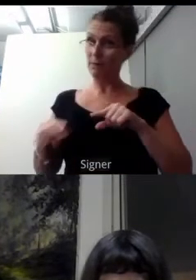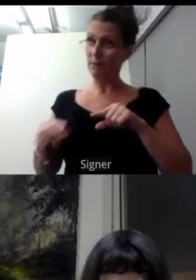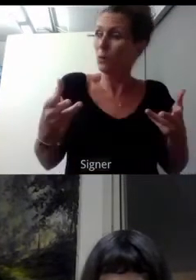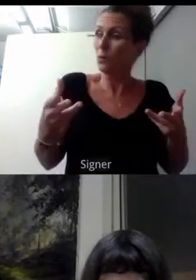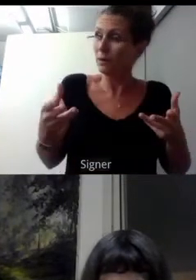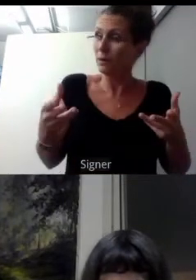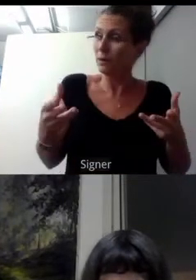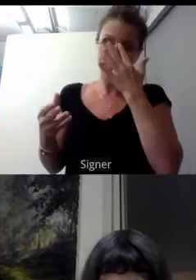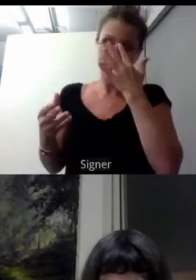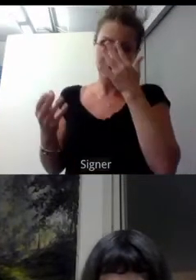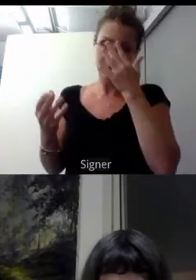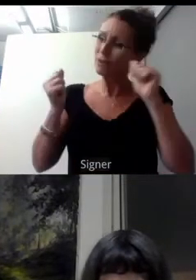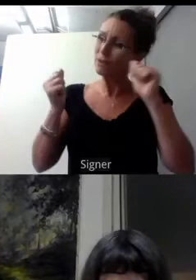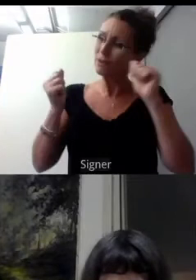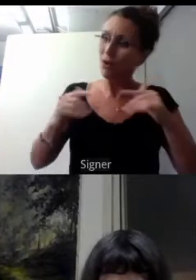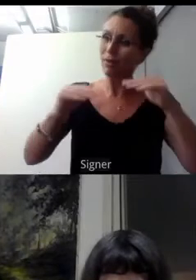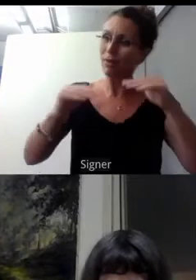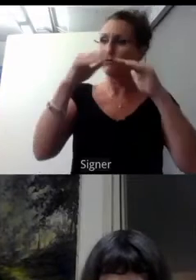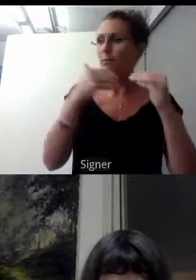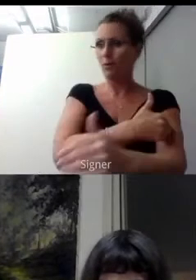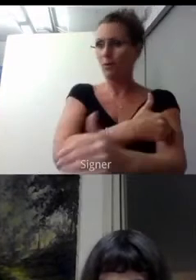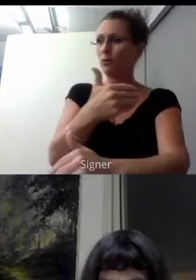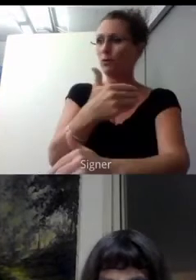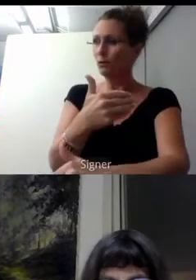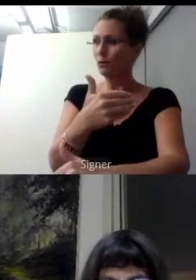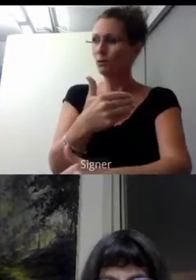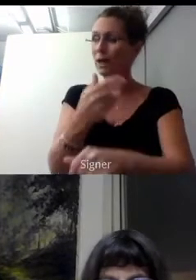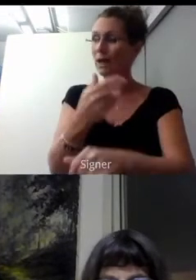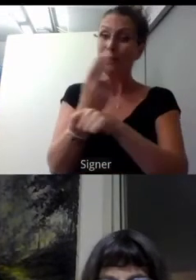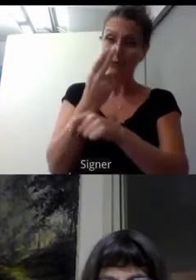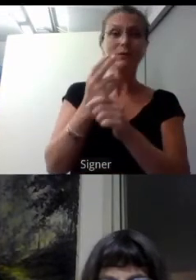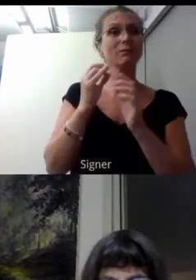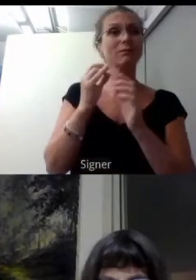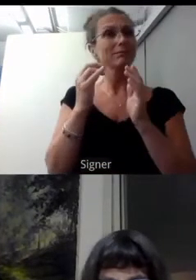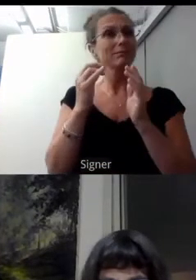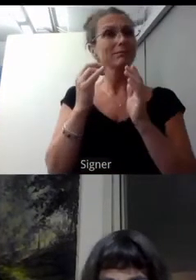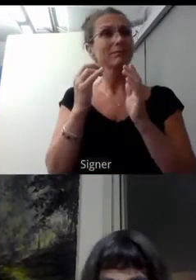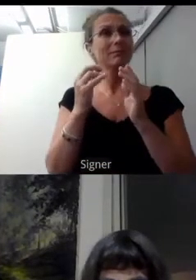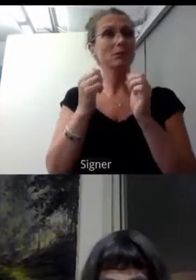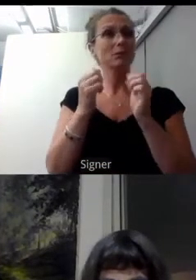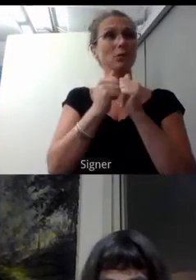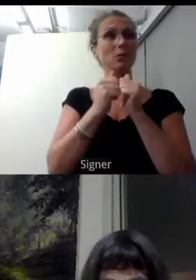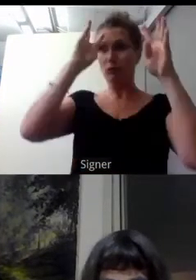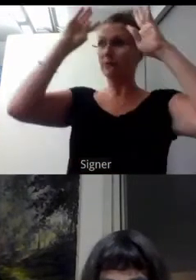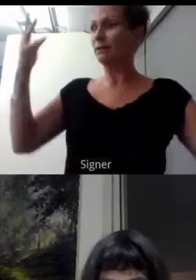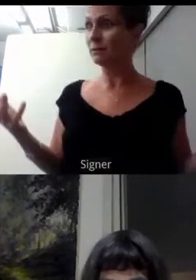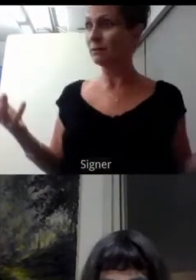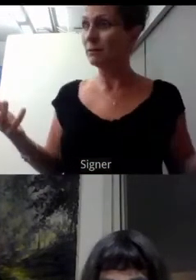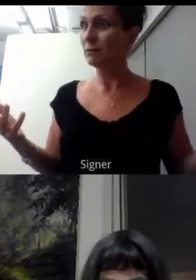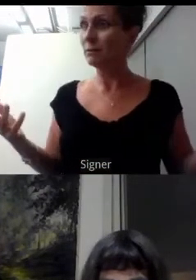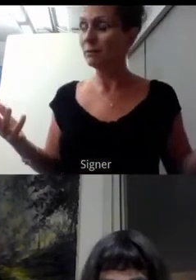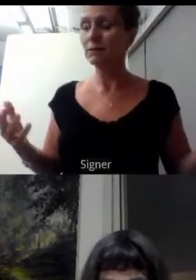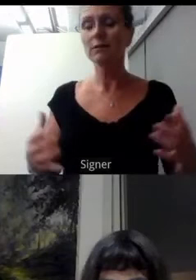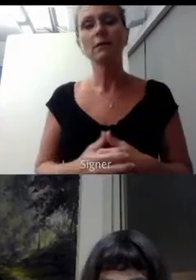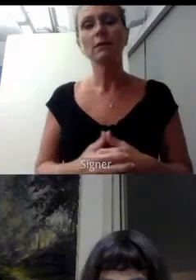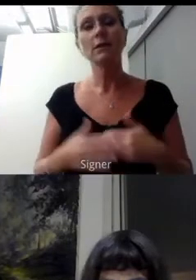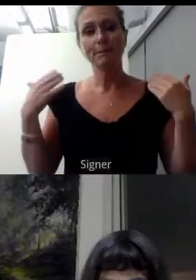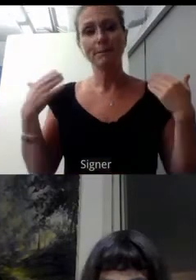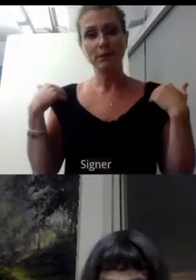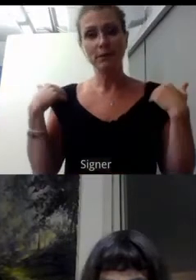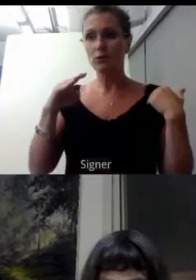to use them and learning to use them creatively. Minister Qualtrough and her government did a